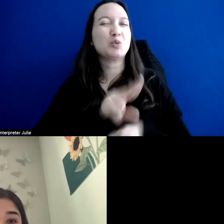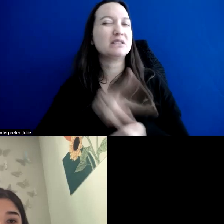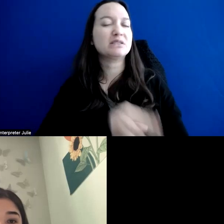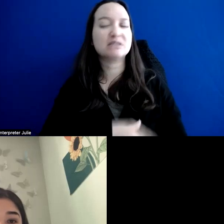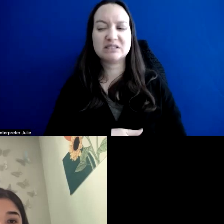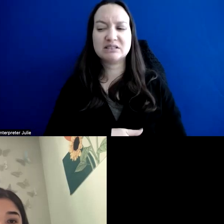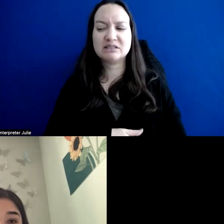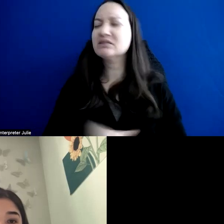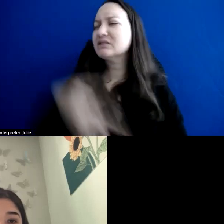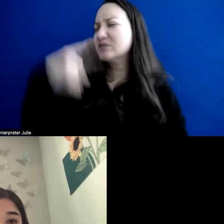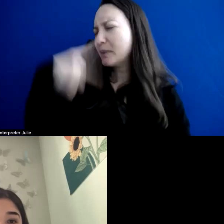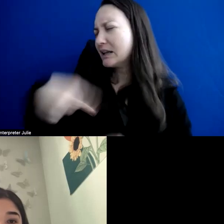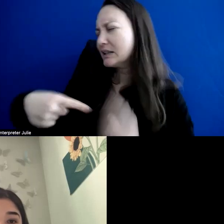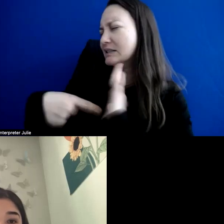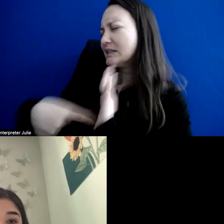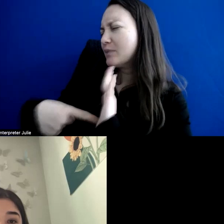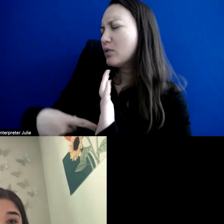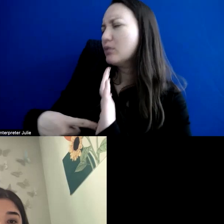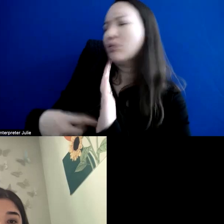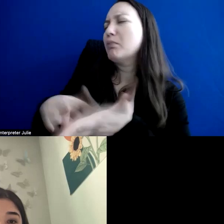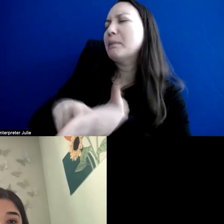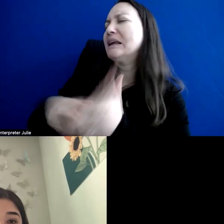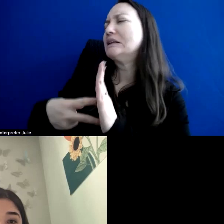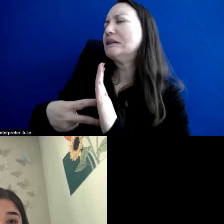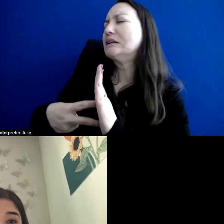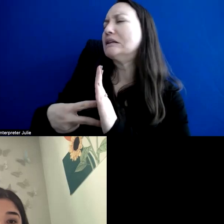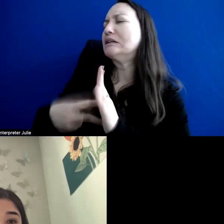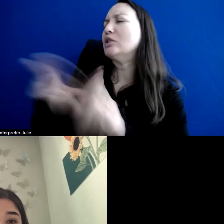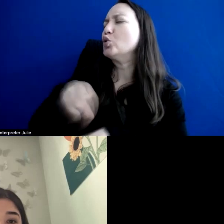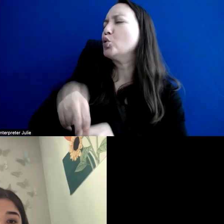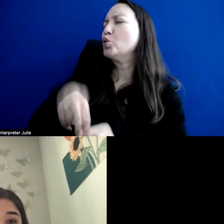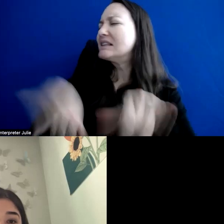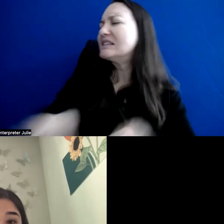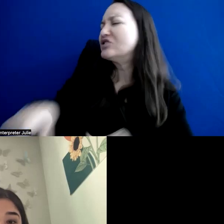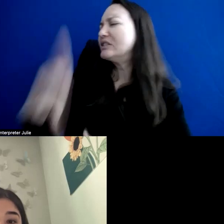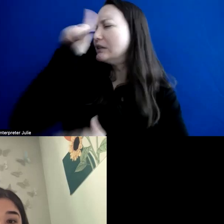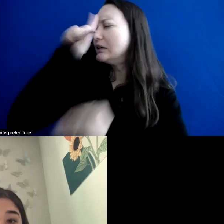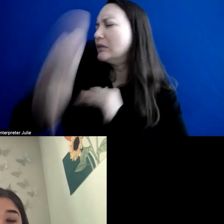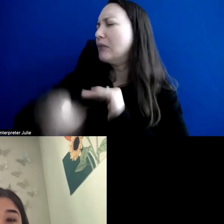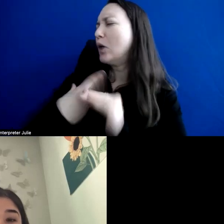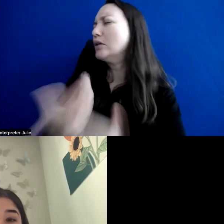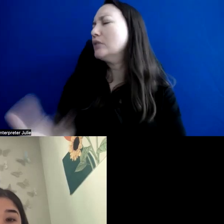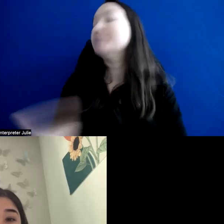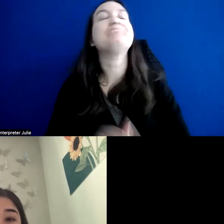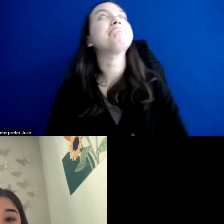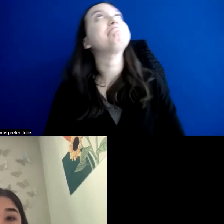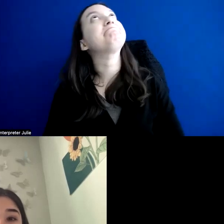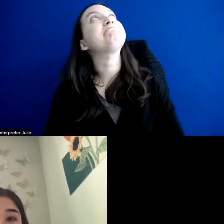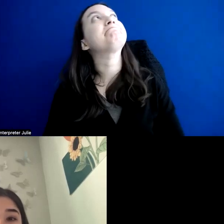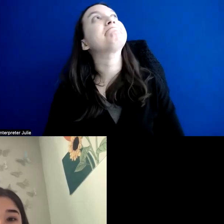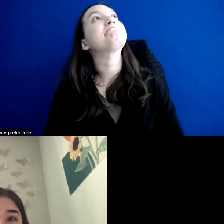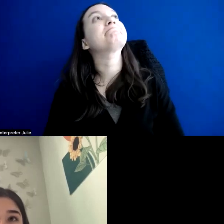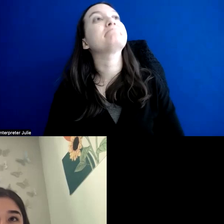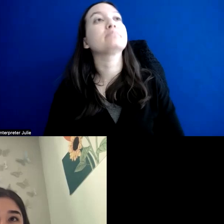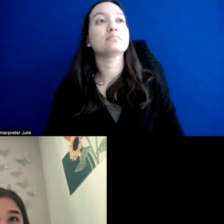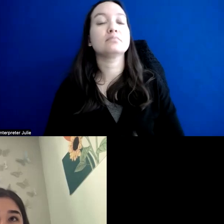turning my head. Can you give me some examples of what uses of the term normalization that you're thinking about? In the interview